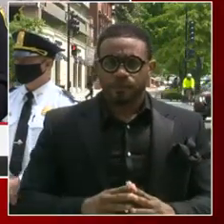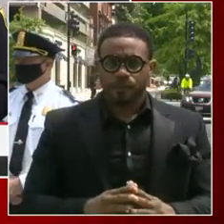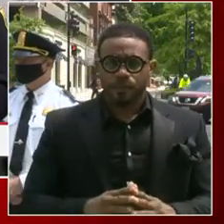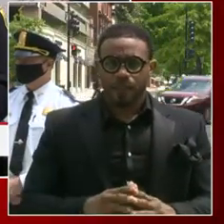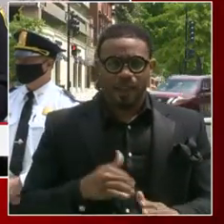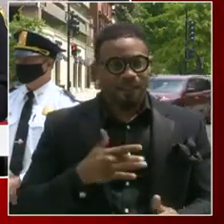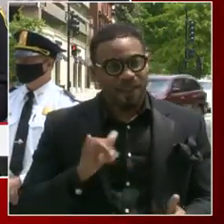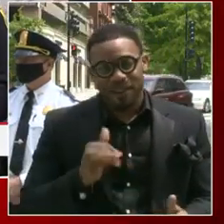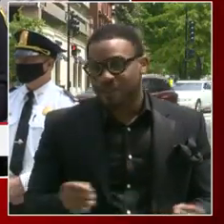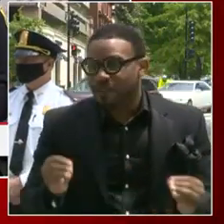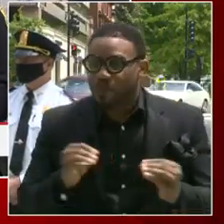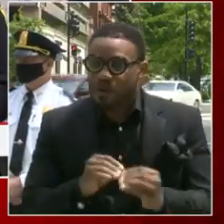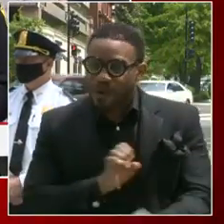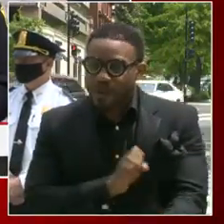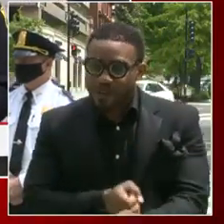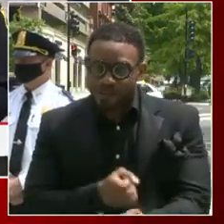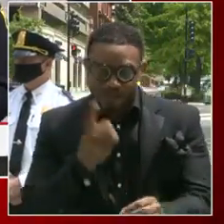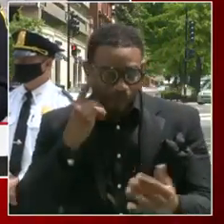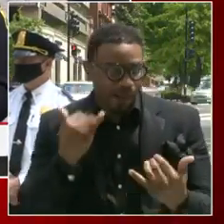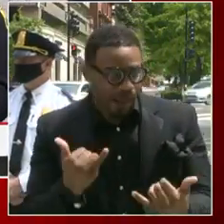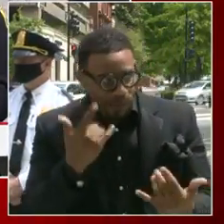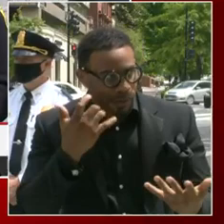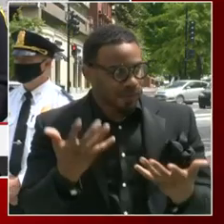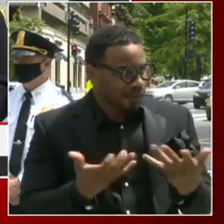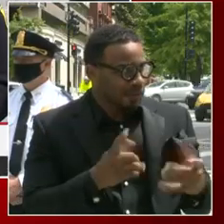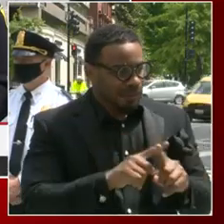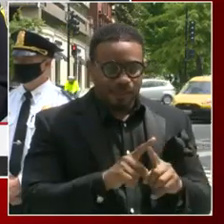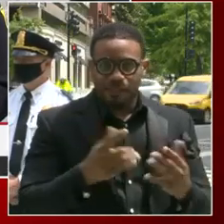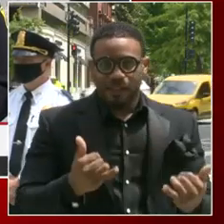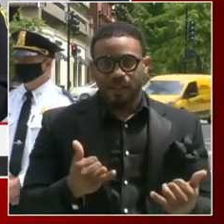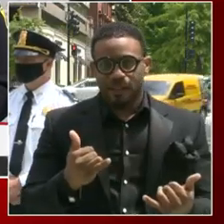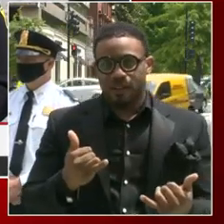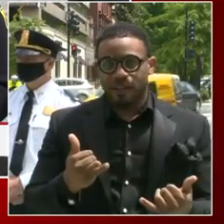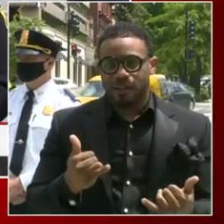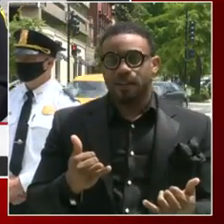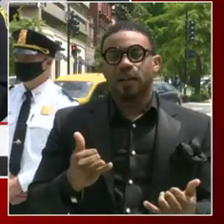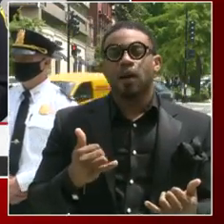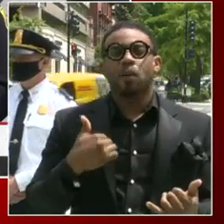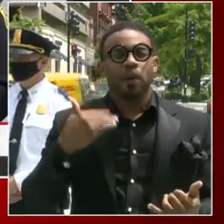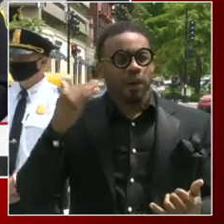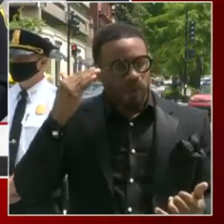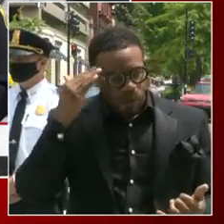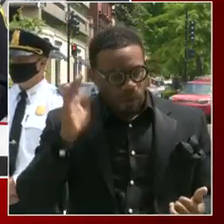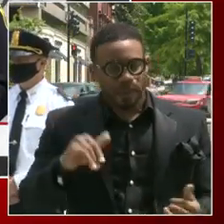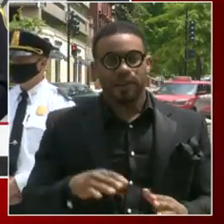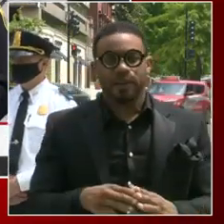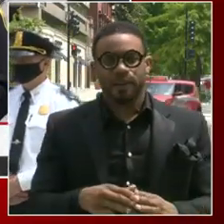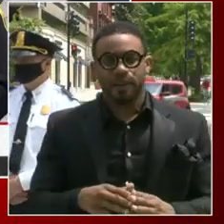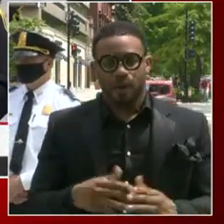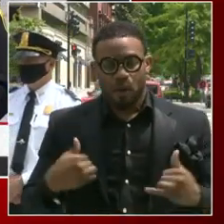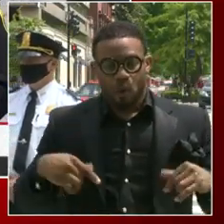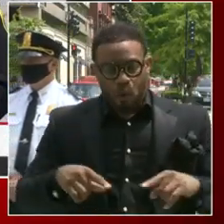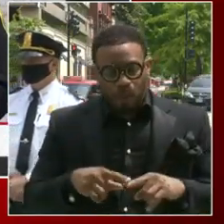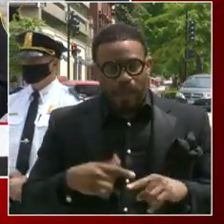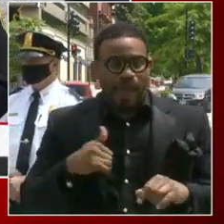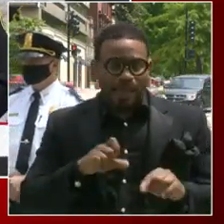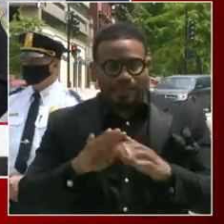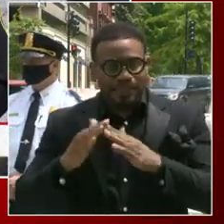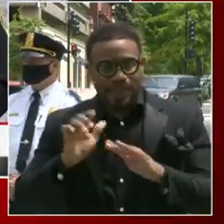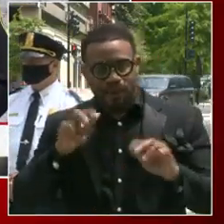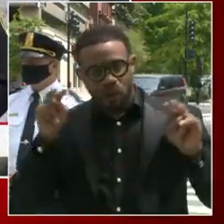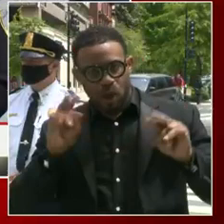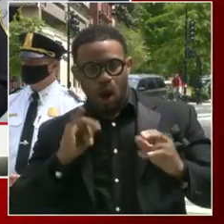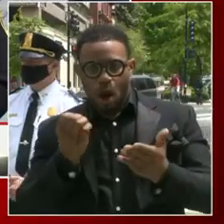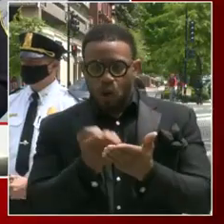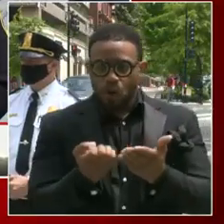I feel like there's more energy for it now at the council. We know that we have to look at